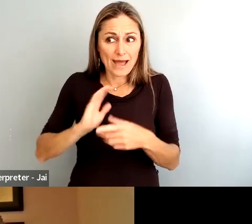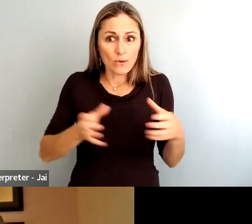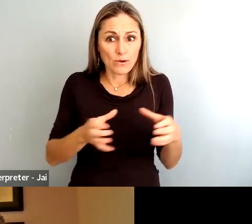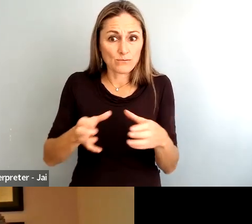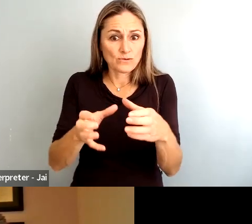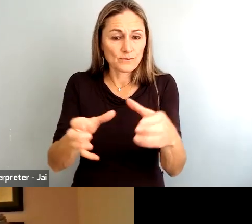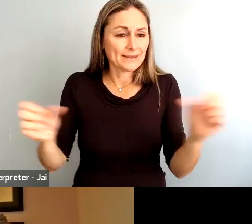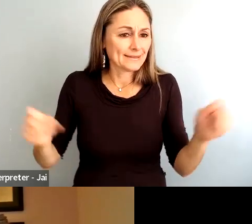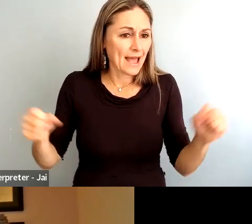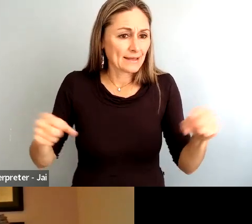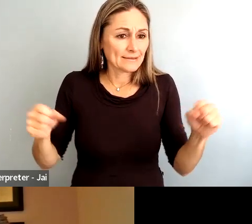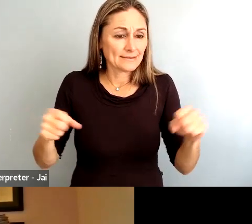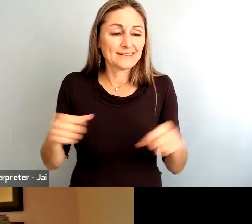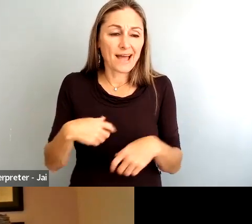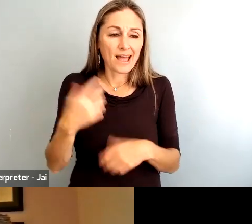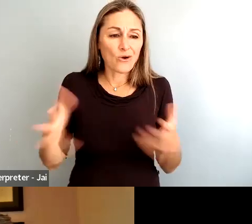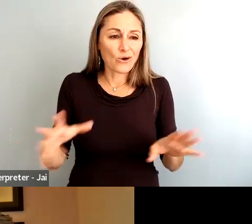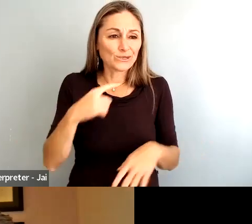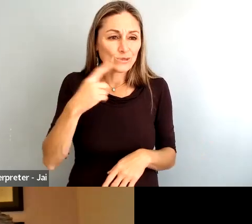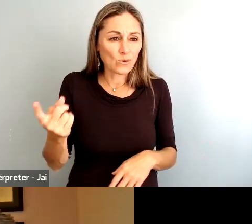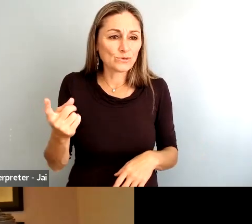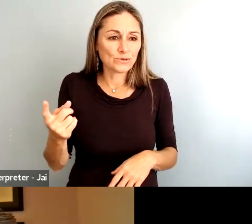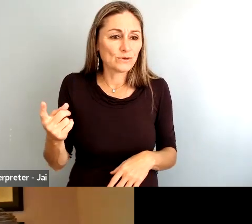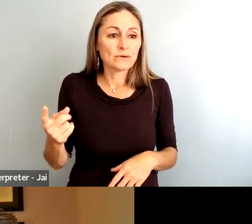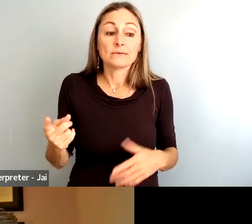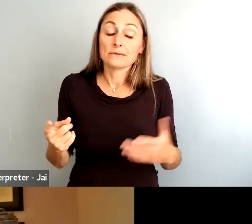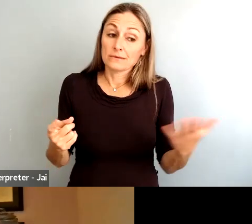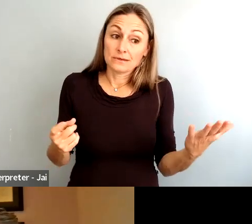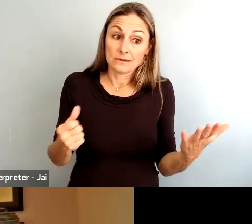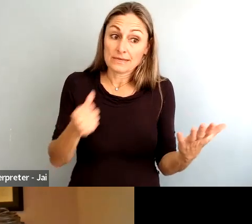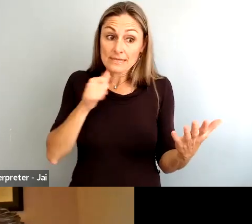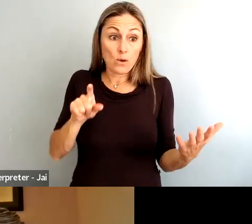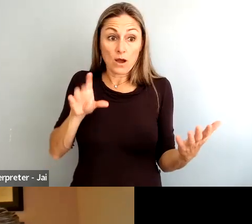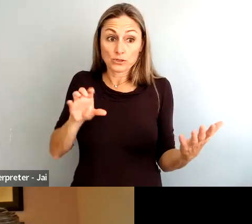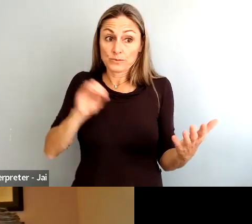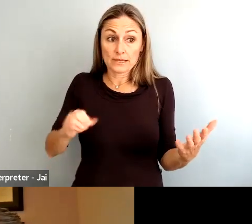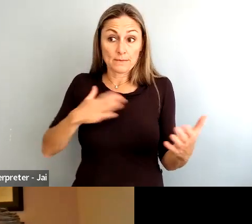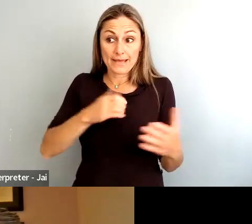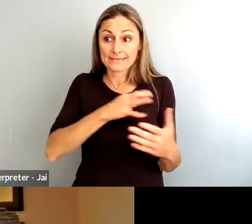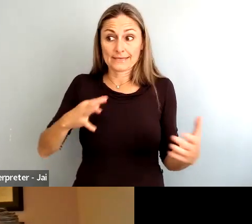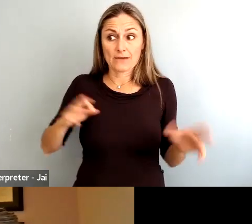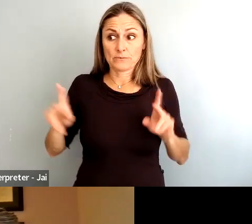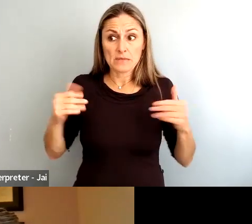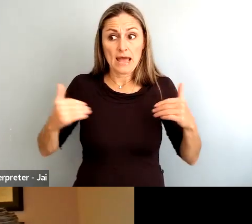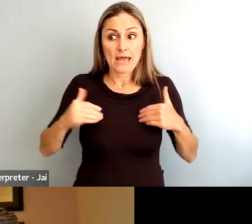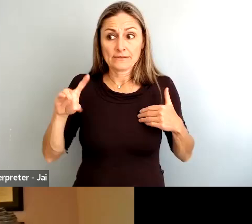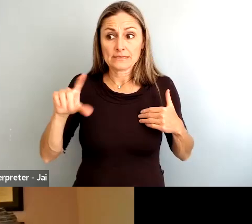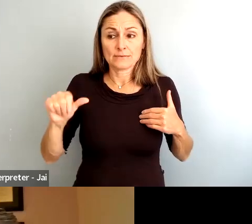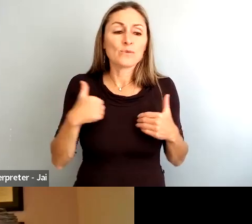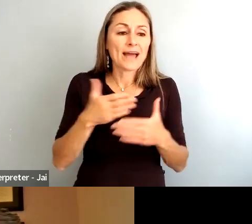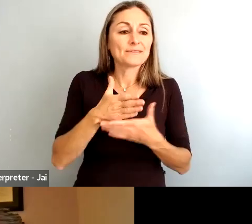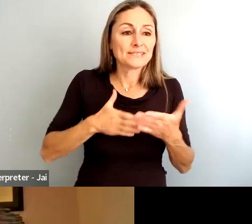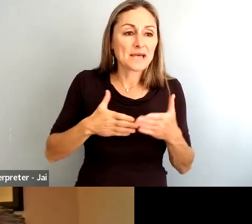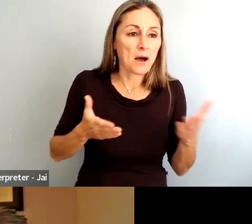well. And I told you all that, not 100% of my staff are people with disabilities. We do have some because we also